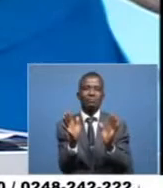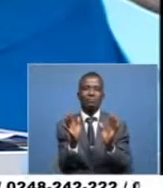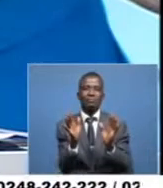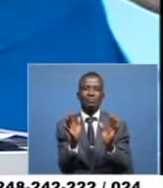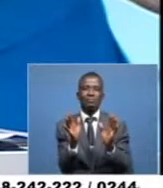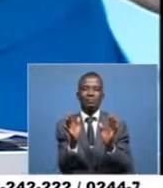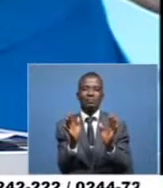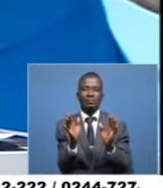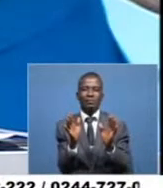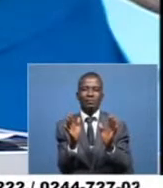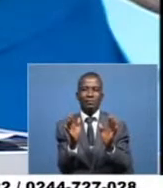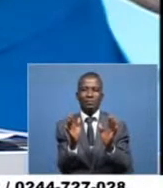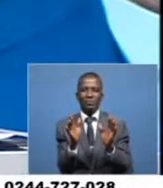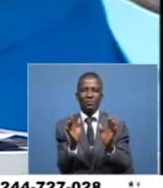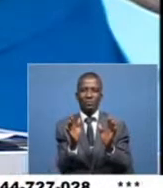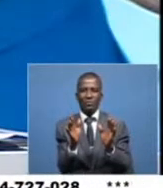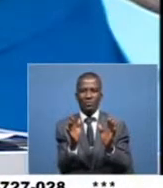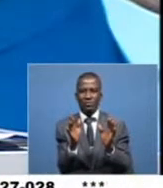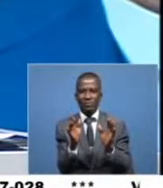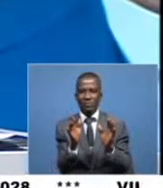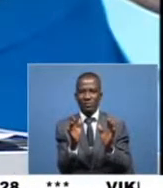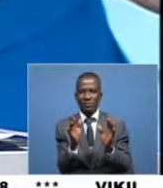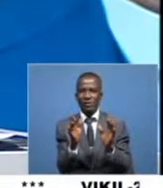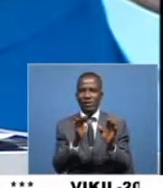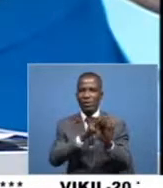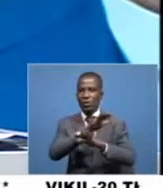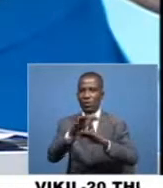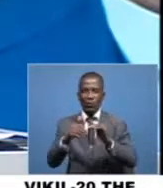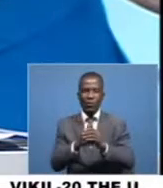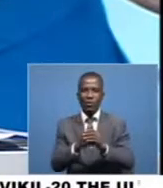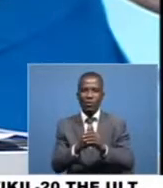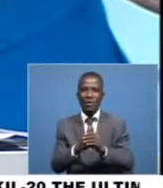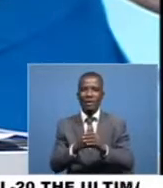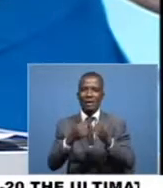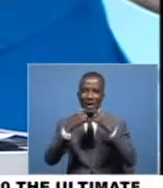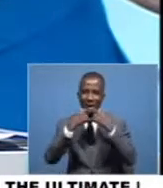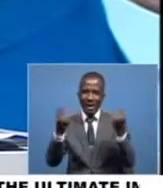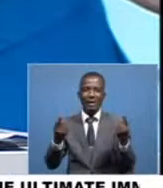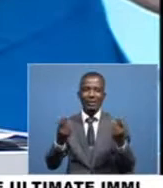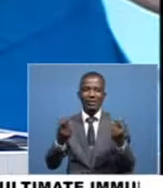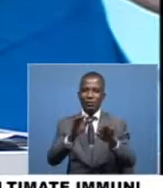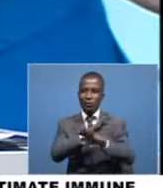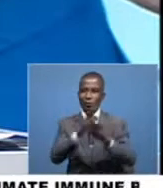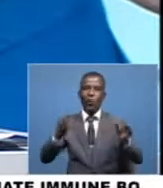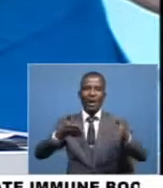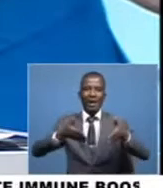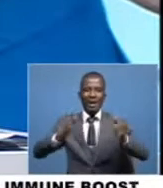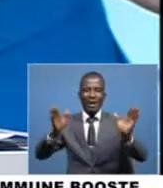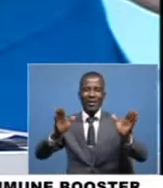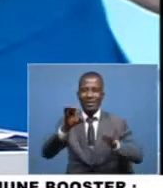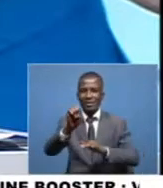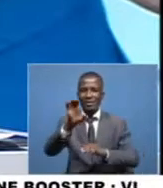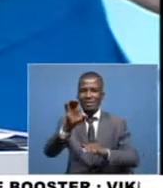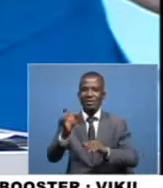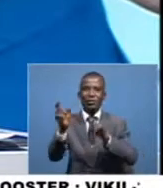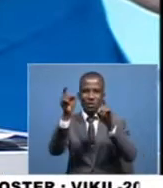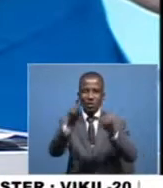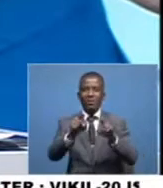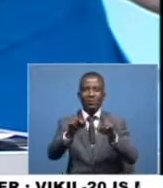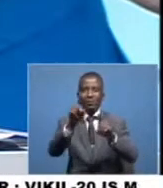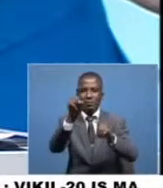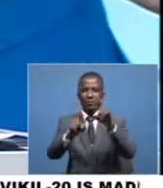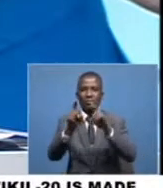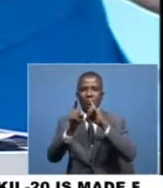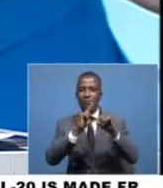where they essentially uphold, or no, they overruled the objection of the petitioner in terms of the